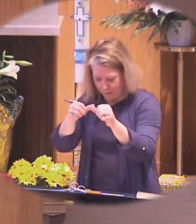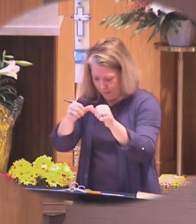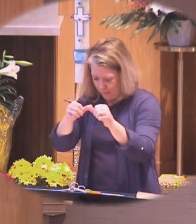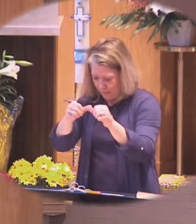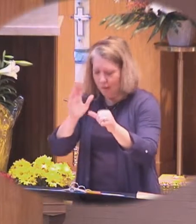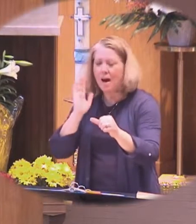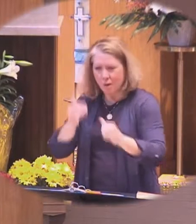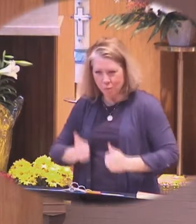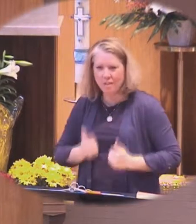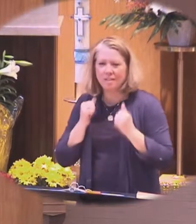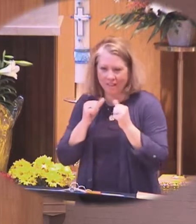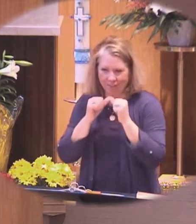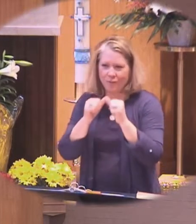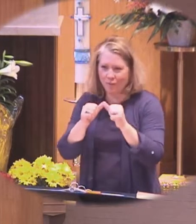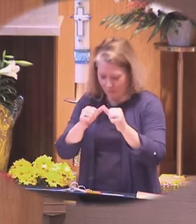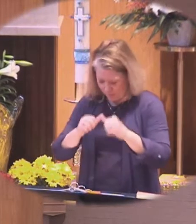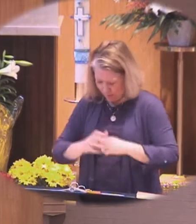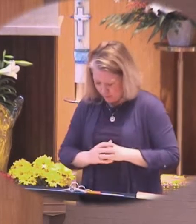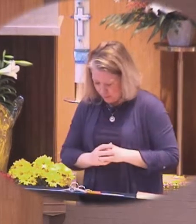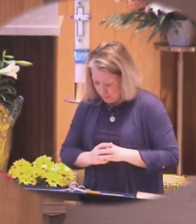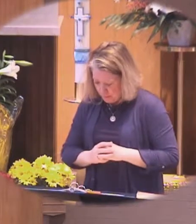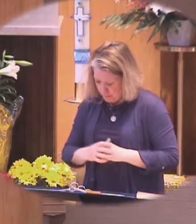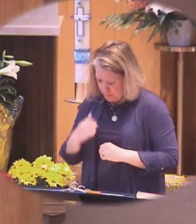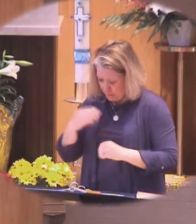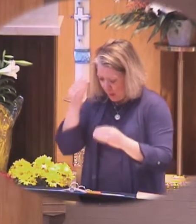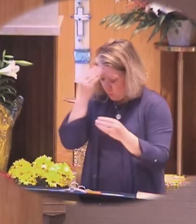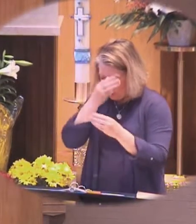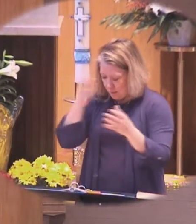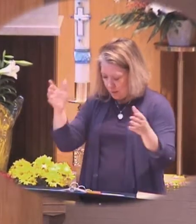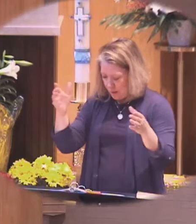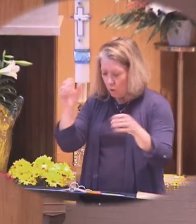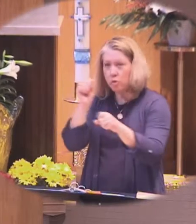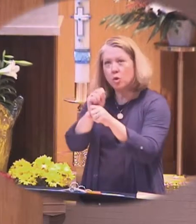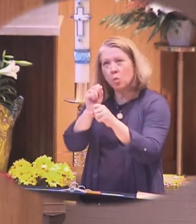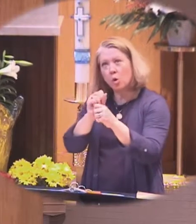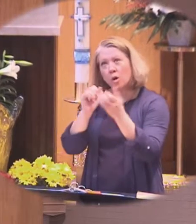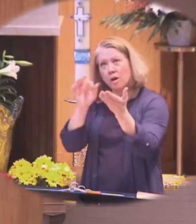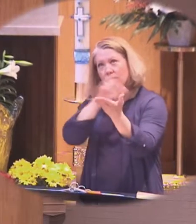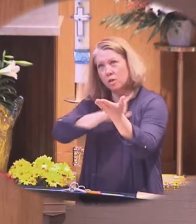but live and declare the works of the